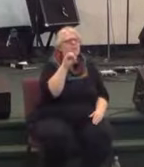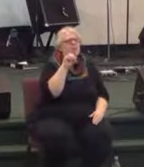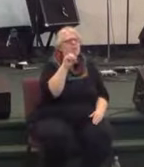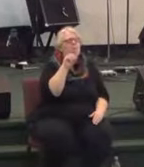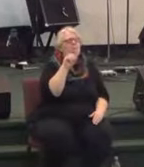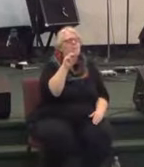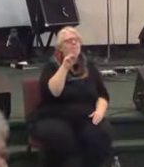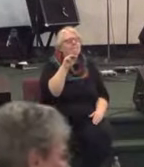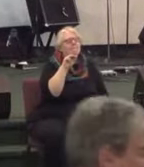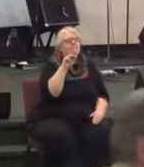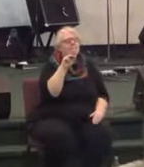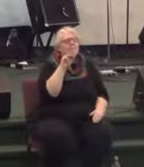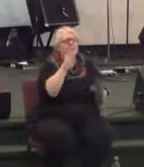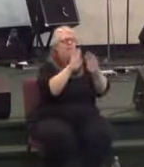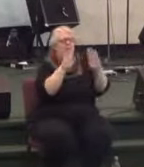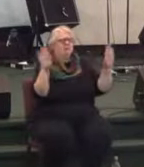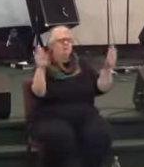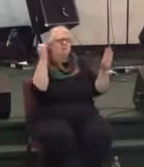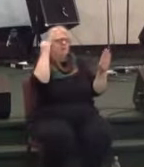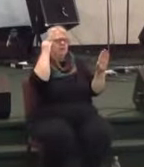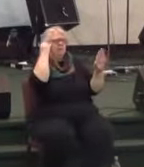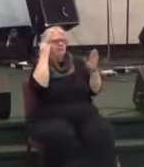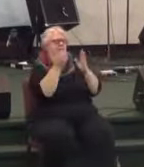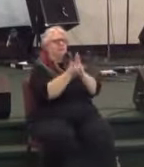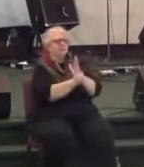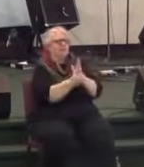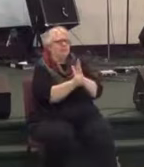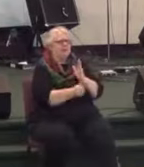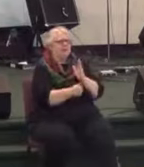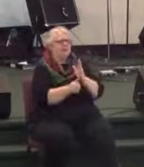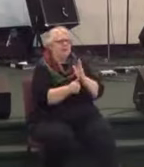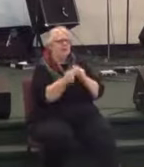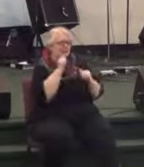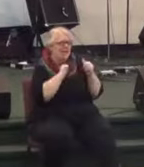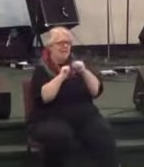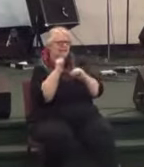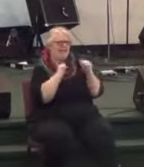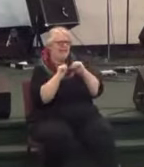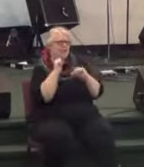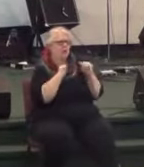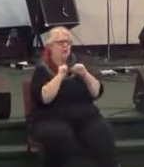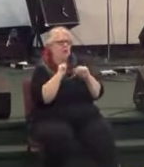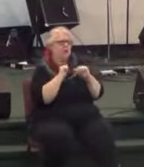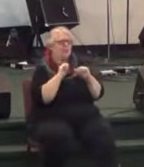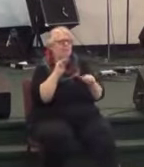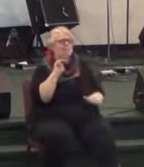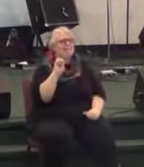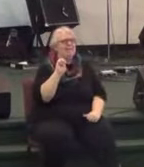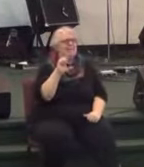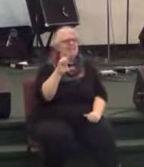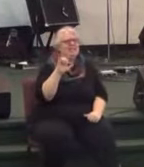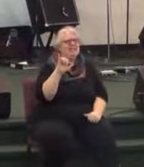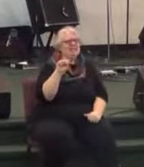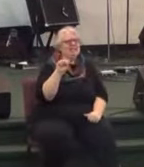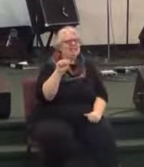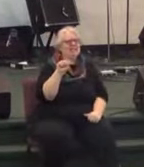experience, set design, that kind of stuff, use your gifting. Help us out. Melissa could use some help. We could